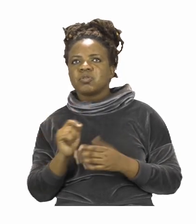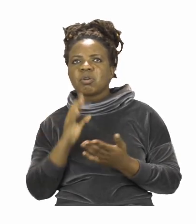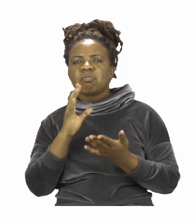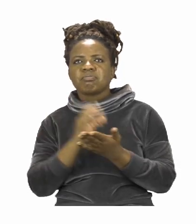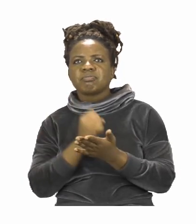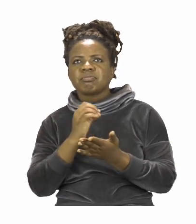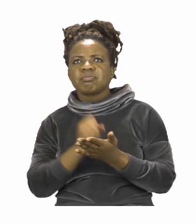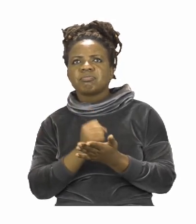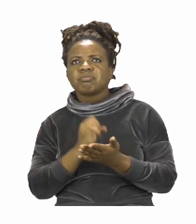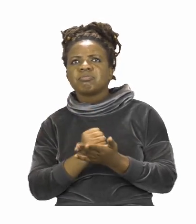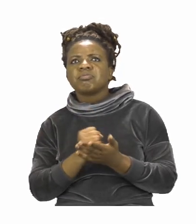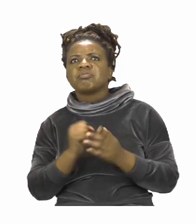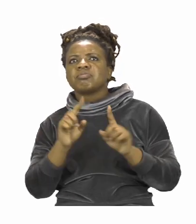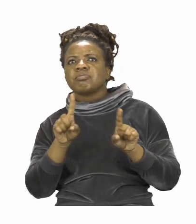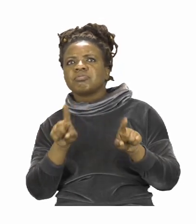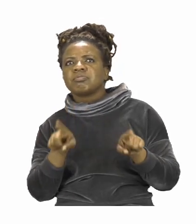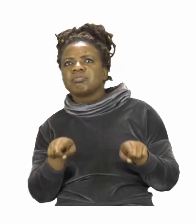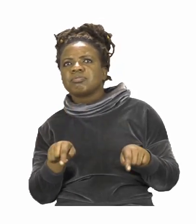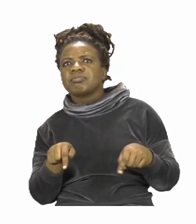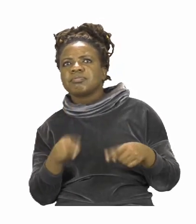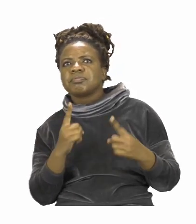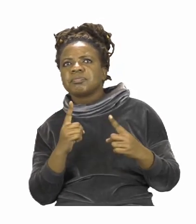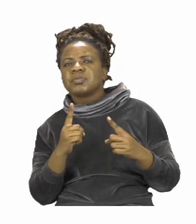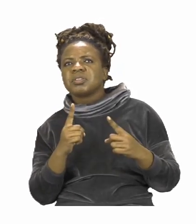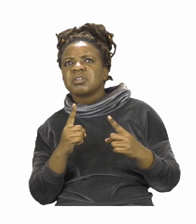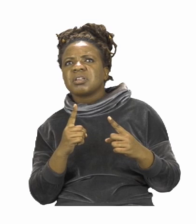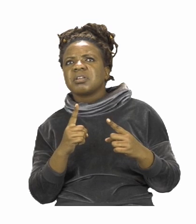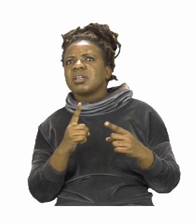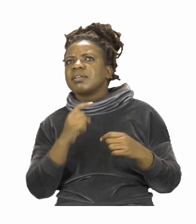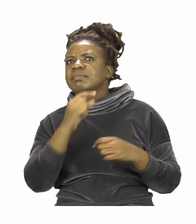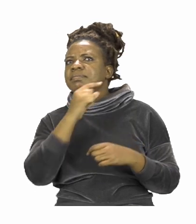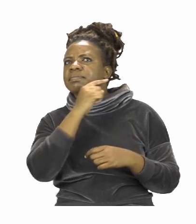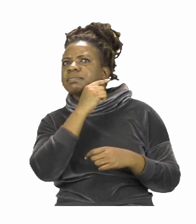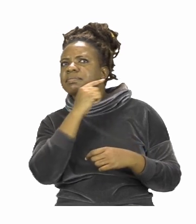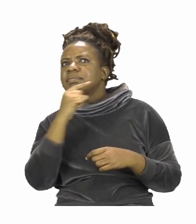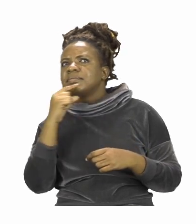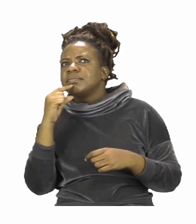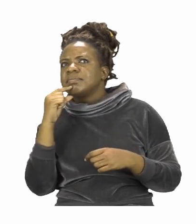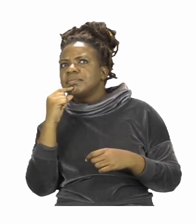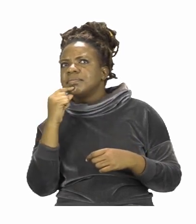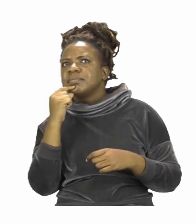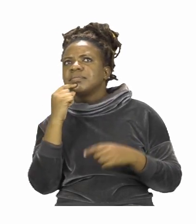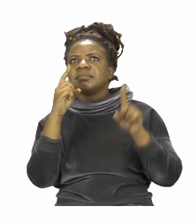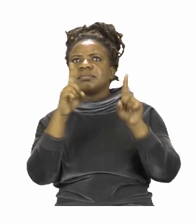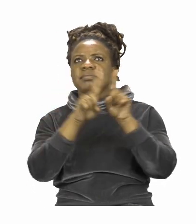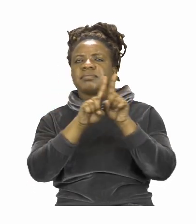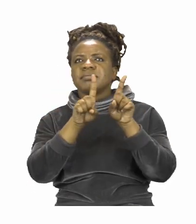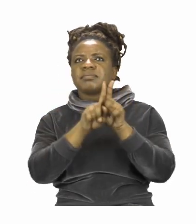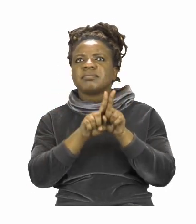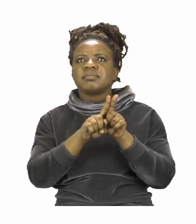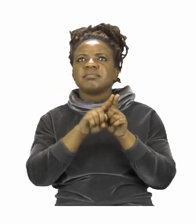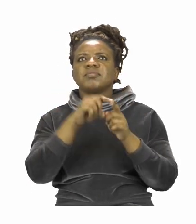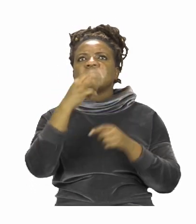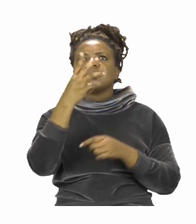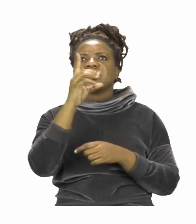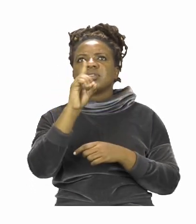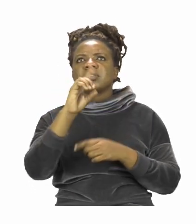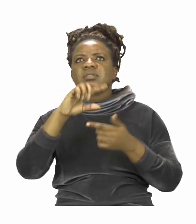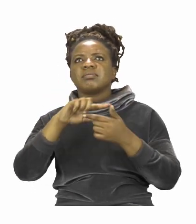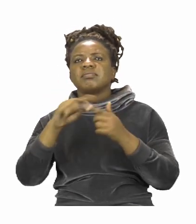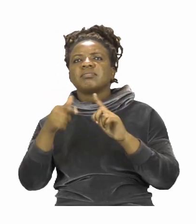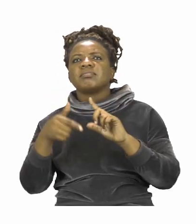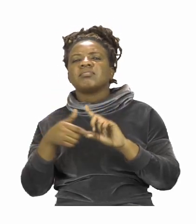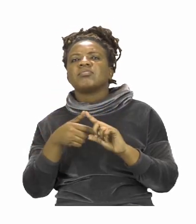real life things that we can see, we are now going to first tell you the